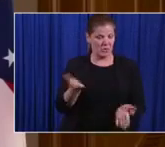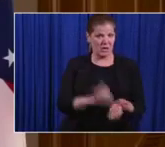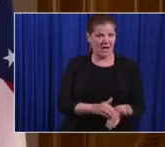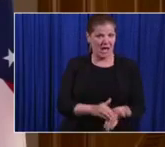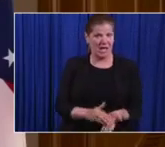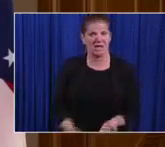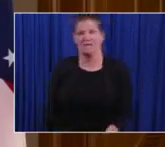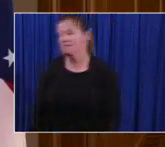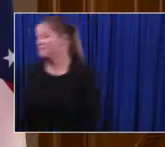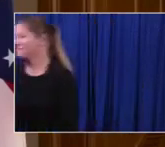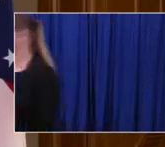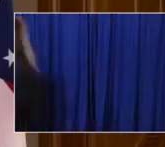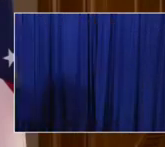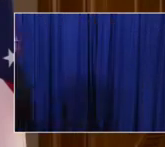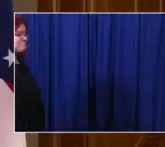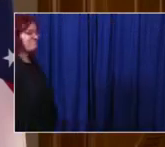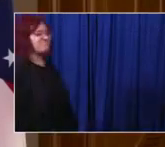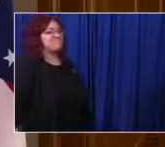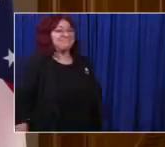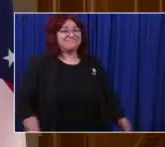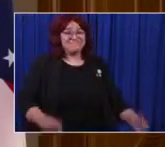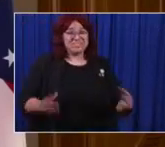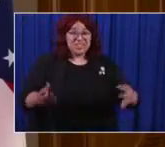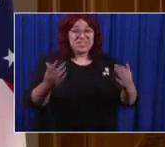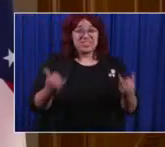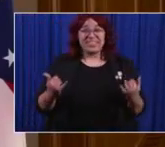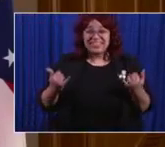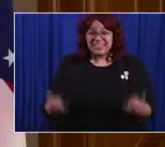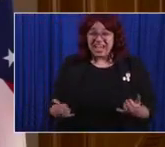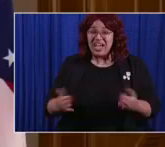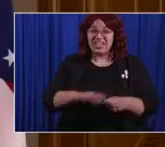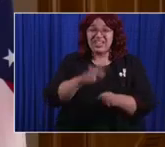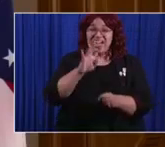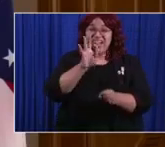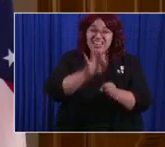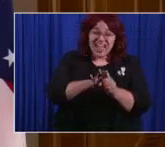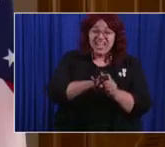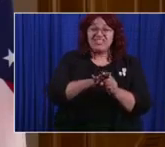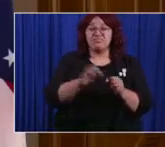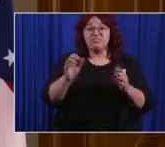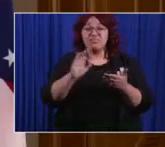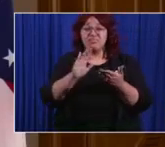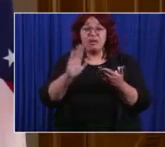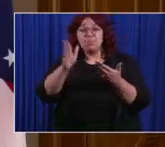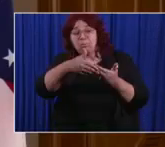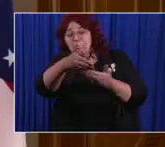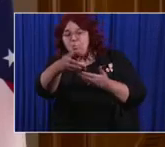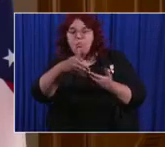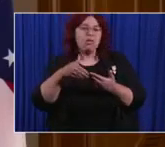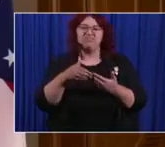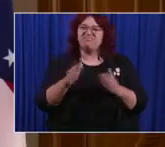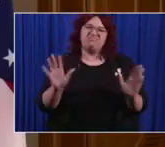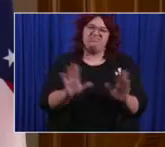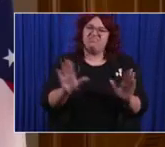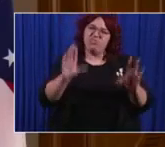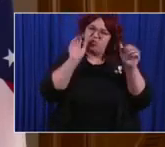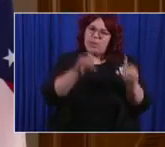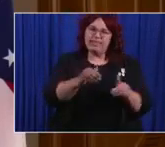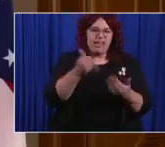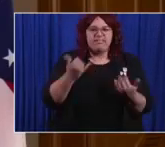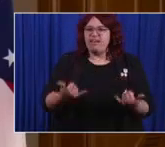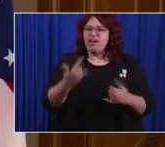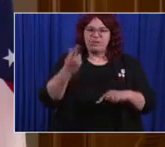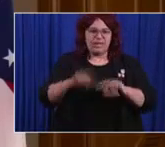politics, re-election during this pandemic, that would be the wrong thing. My job is to do my job the best